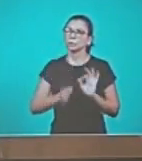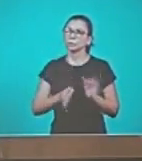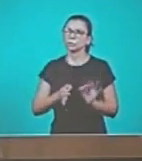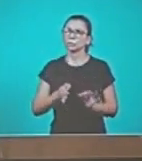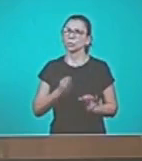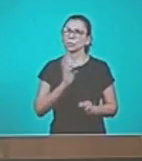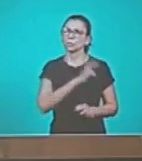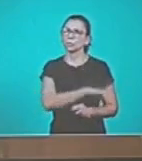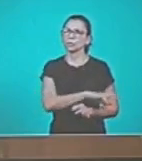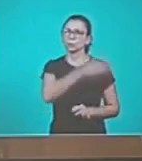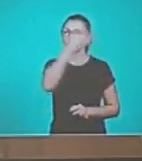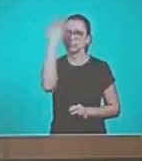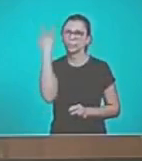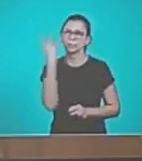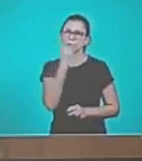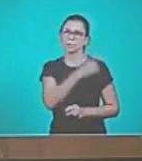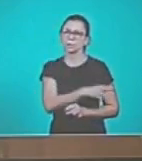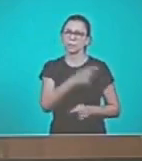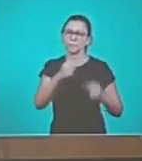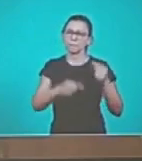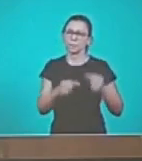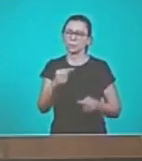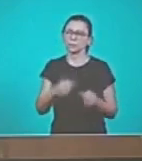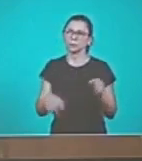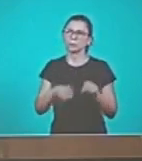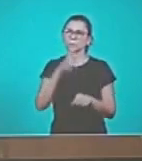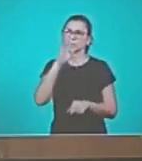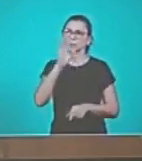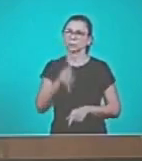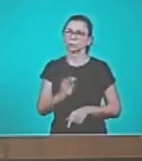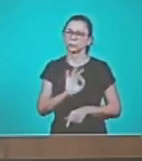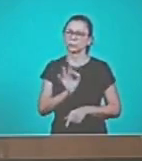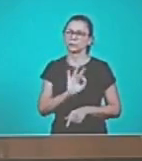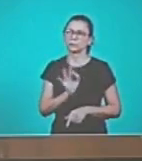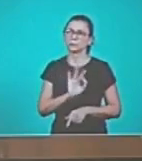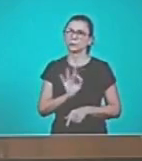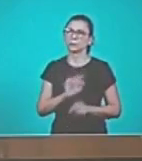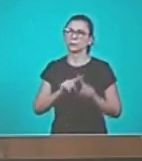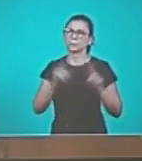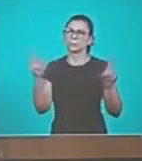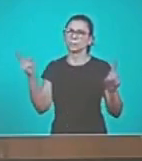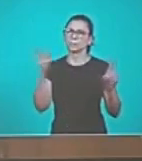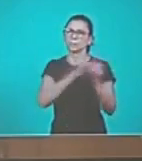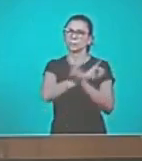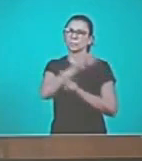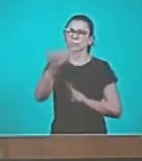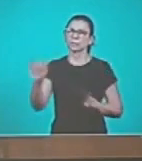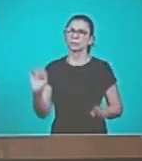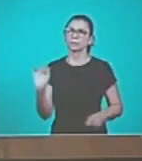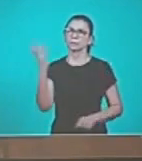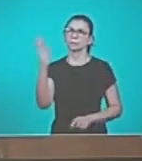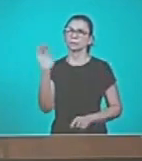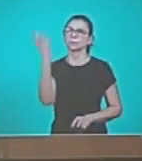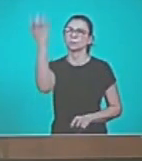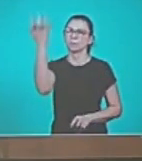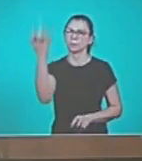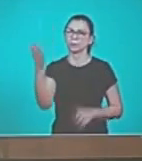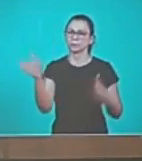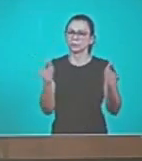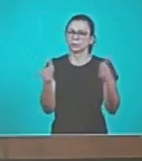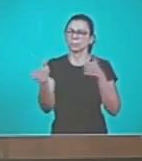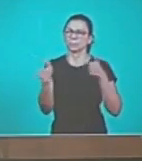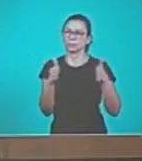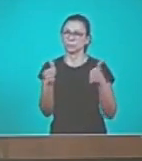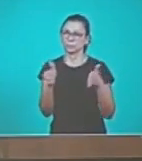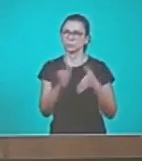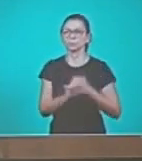religion and religious are not judged or politicians. And what is spoken is about the prophetic promises and of the